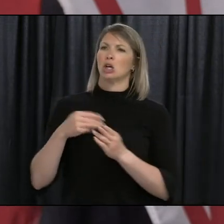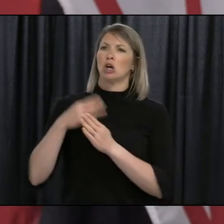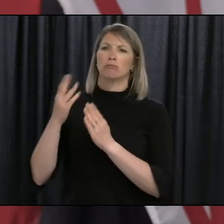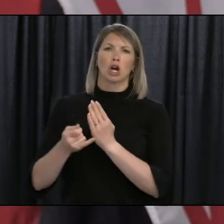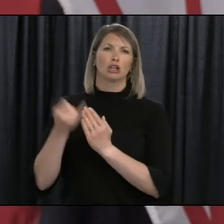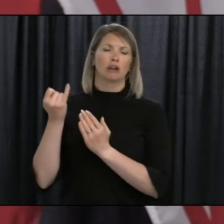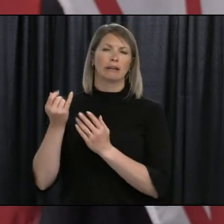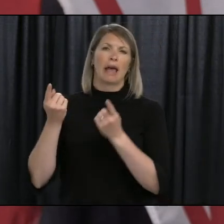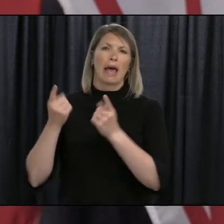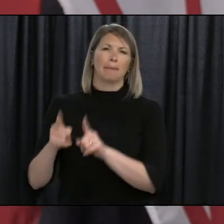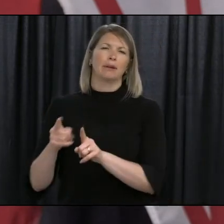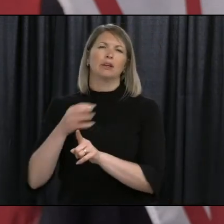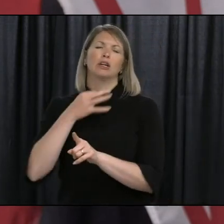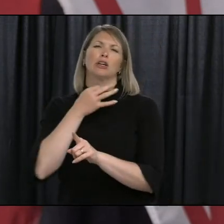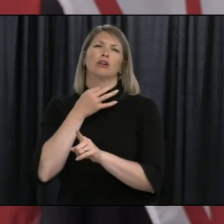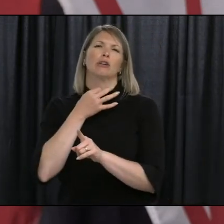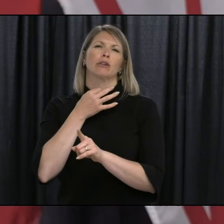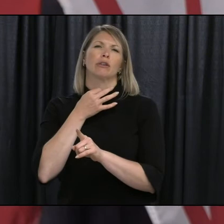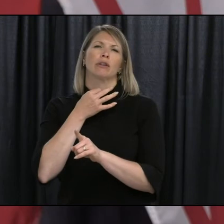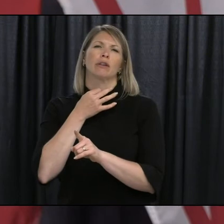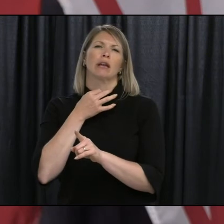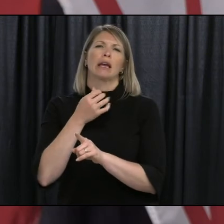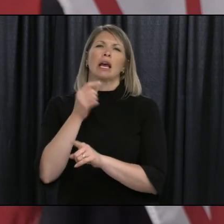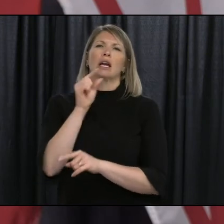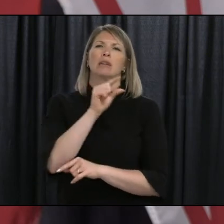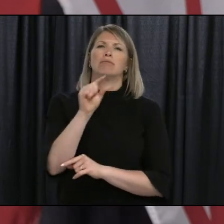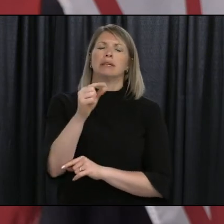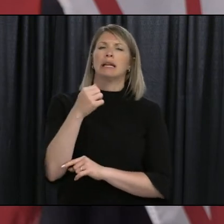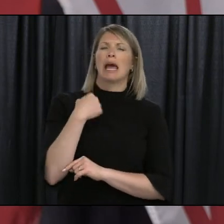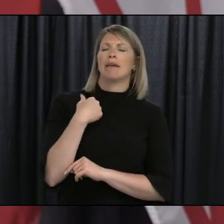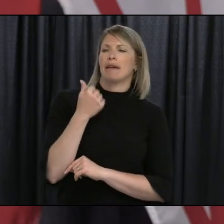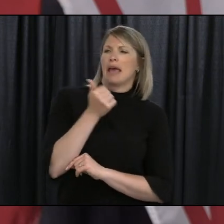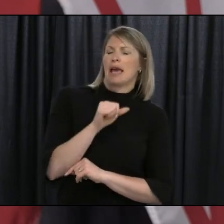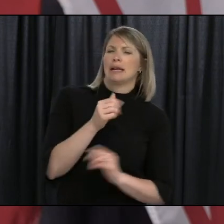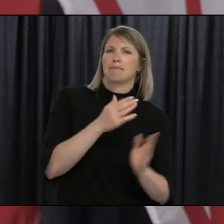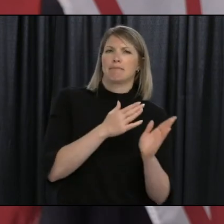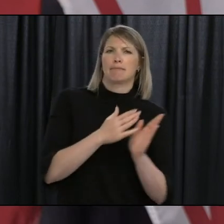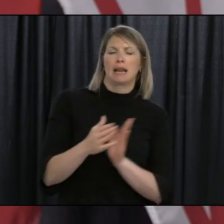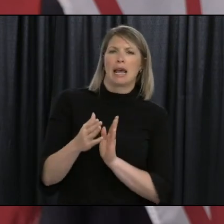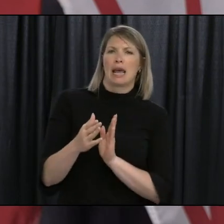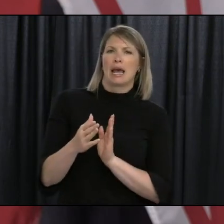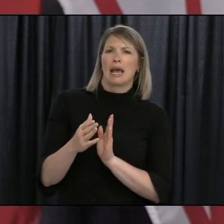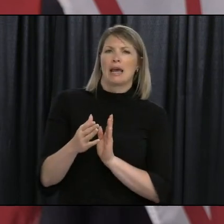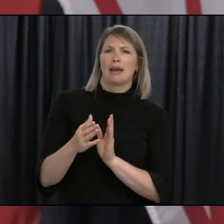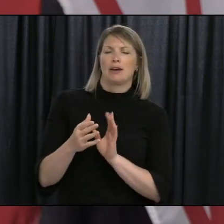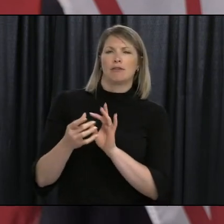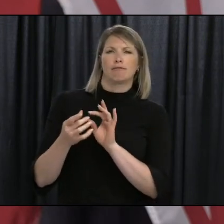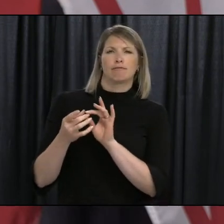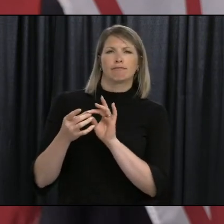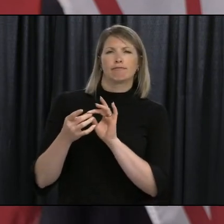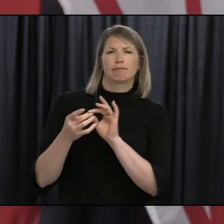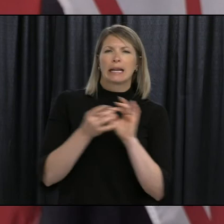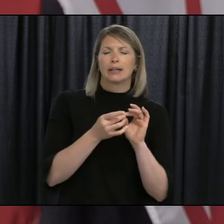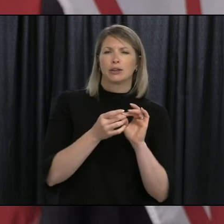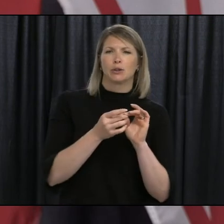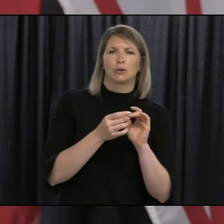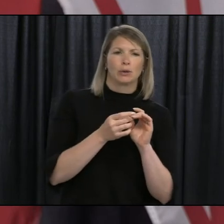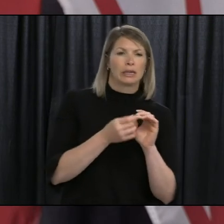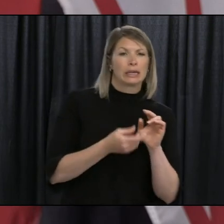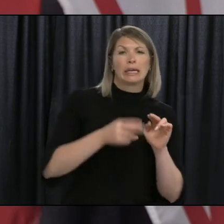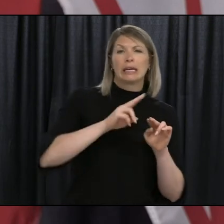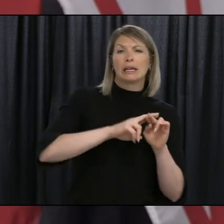any plans to kind of drill down, find out if, say, costs have increased, decreased, more overtime has gone